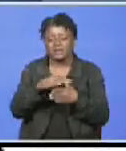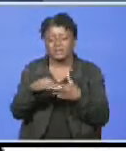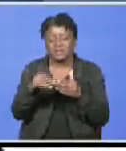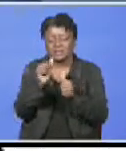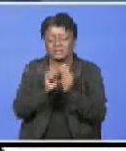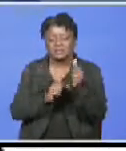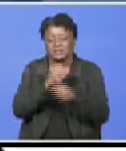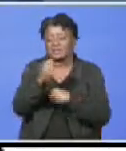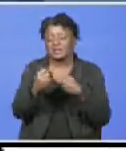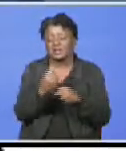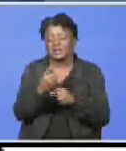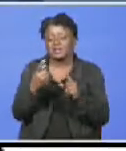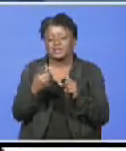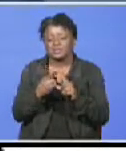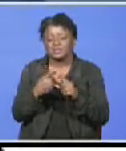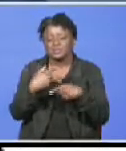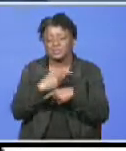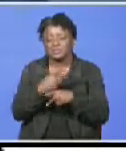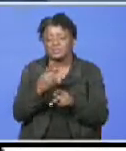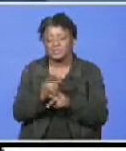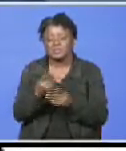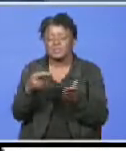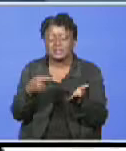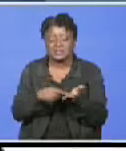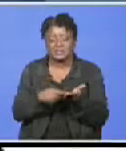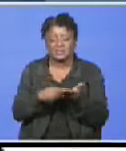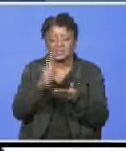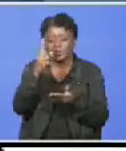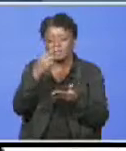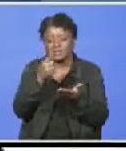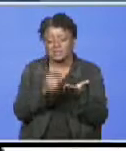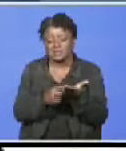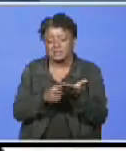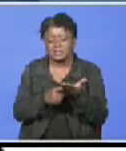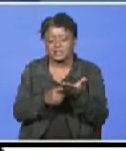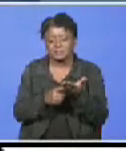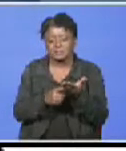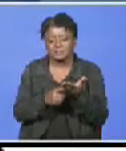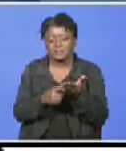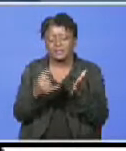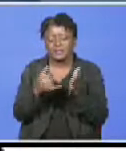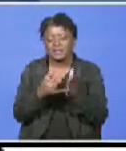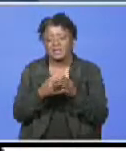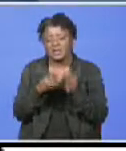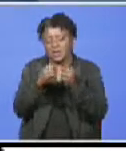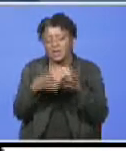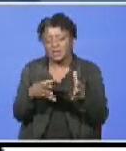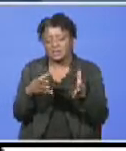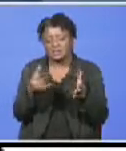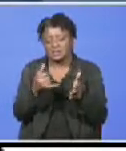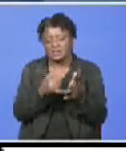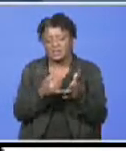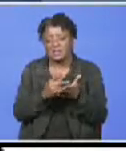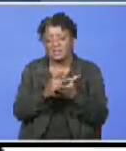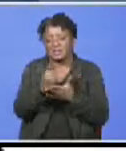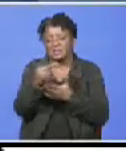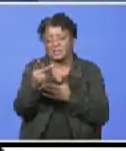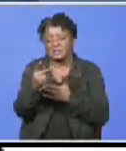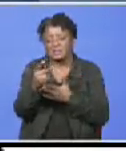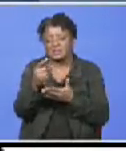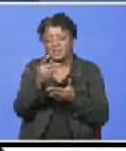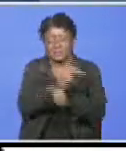to have this 1-cent coin. The coin over the years has lost its purchasing power and value, and